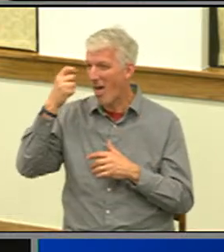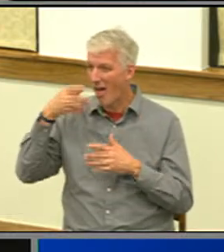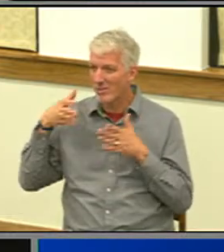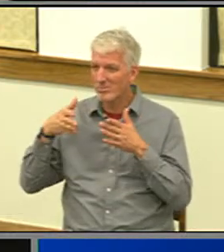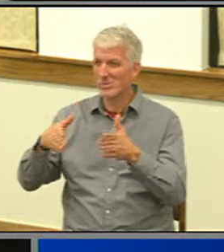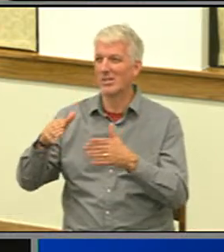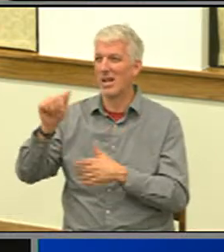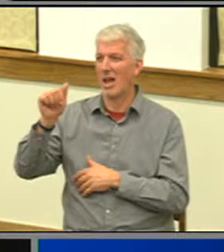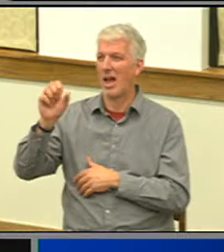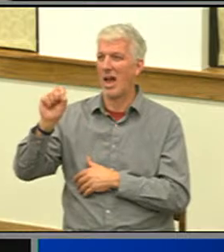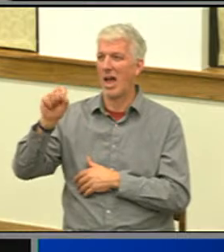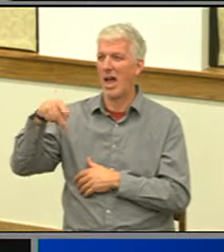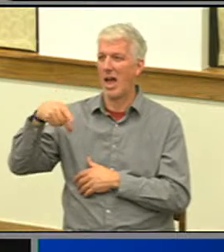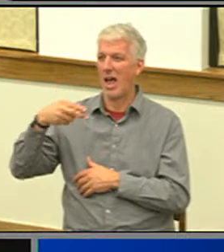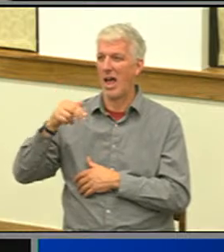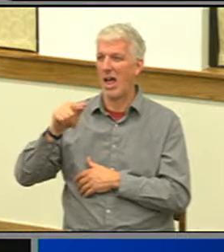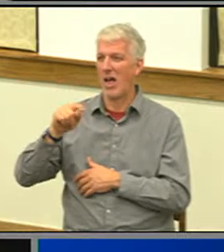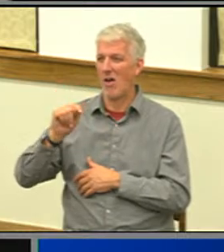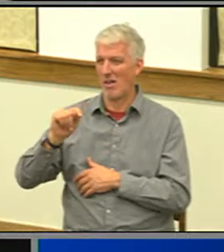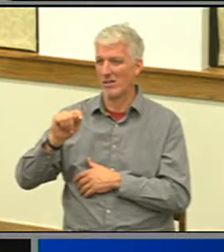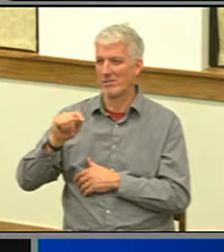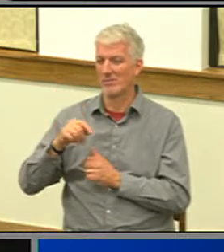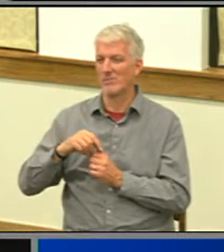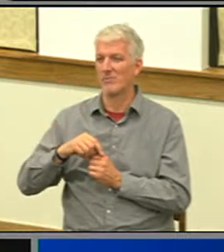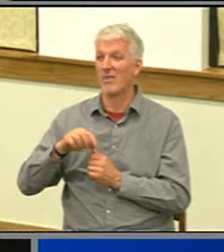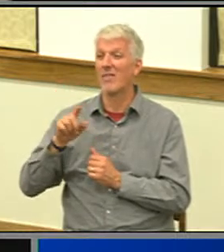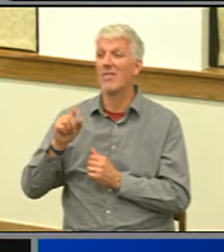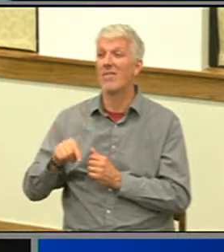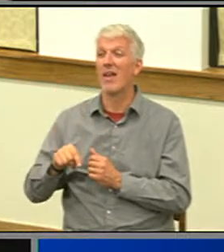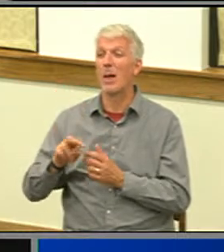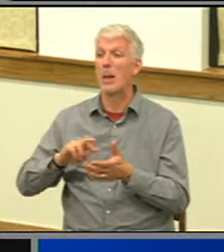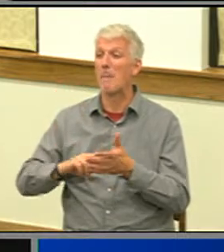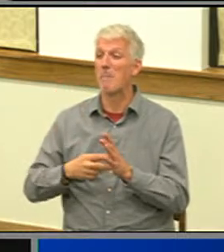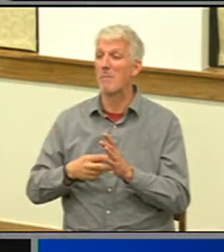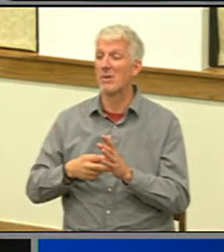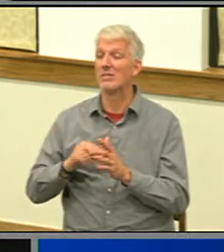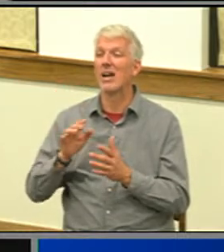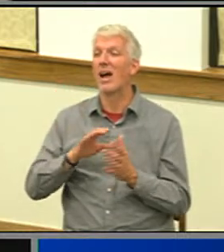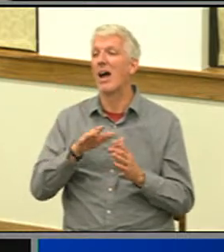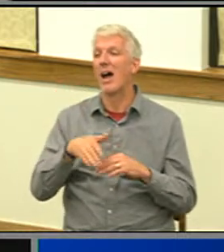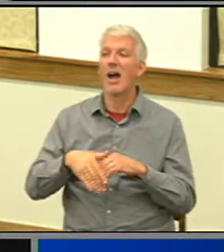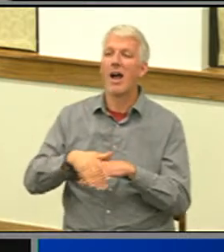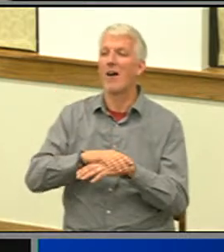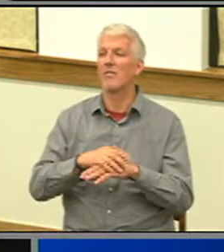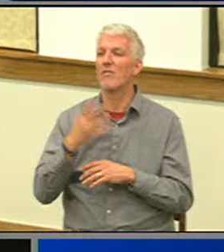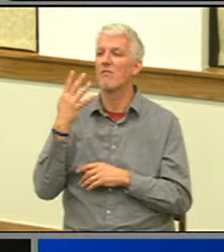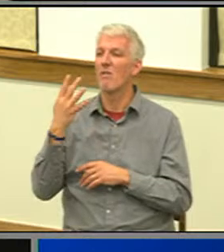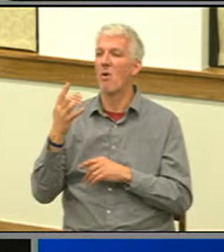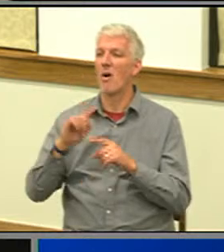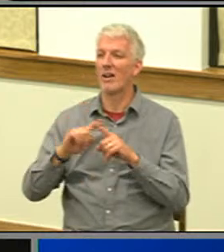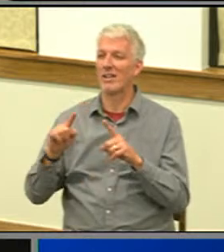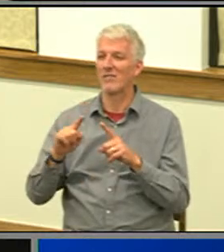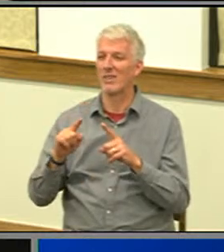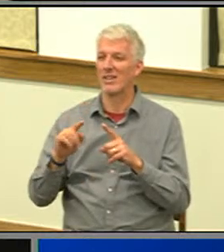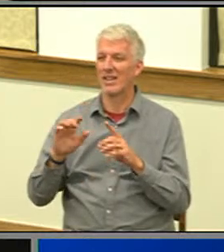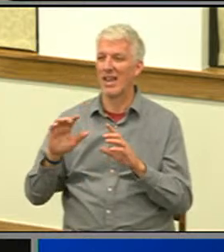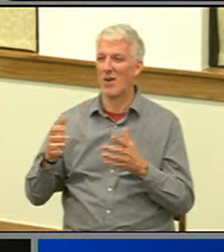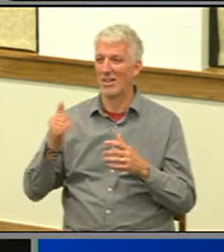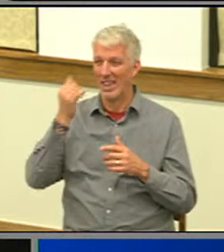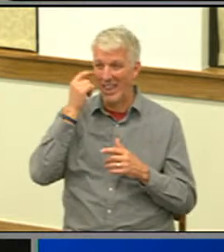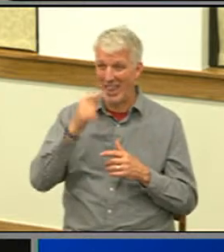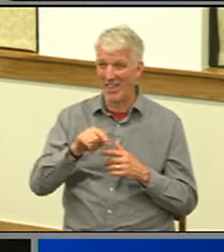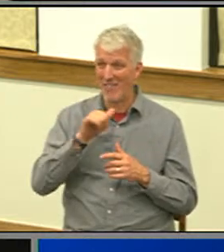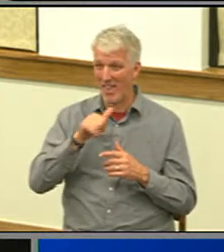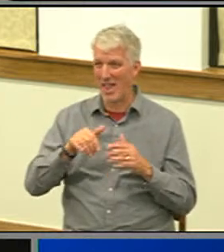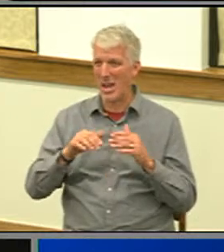asphalt removal and replacement? Basically, it covers 4 categories, which is base failure, erosion, potholes, and